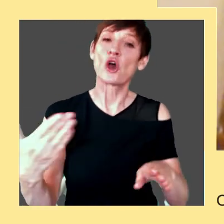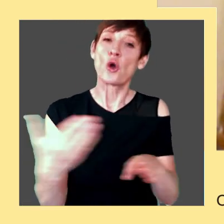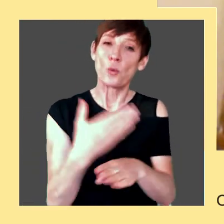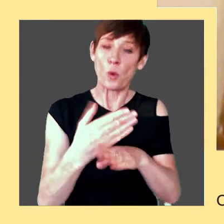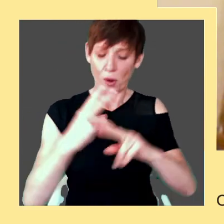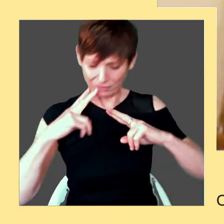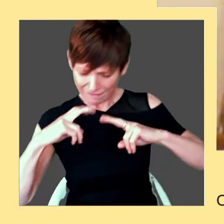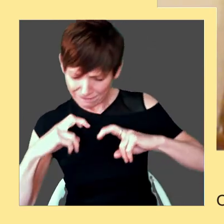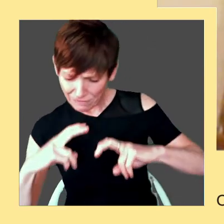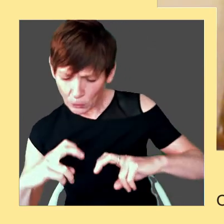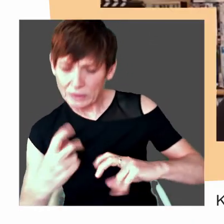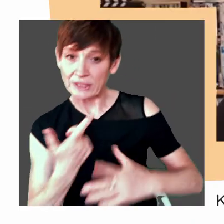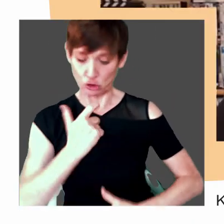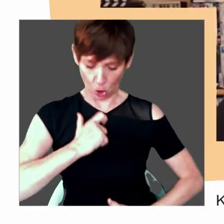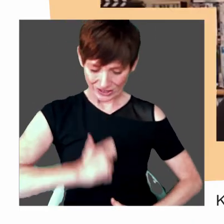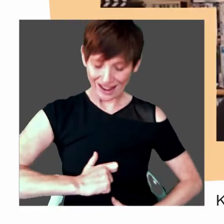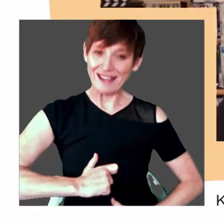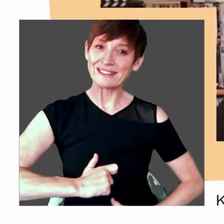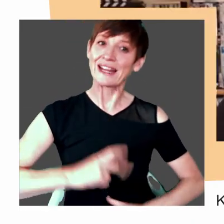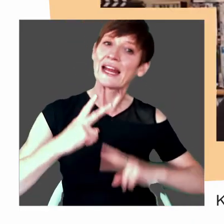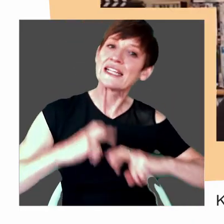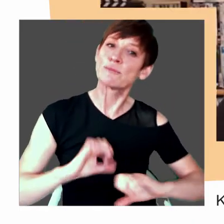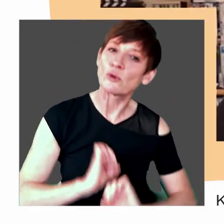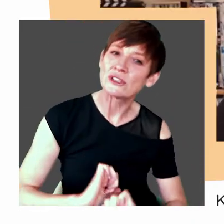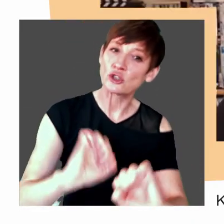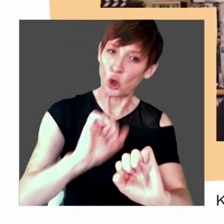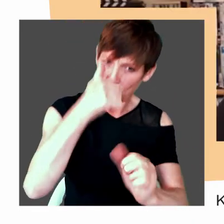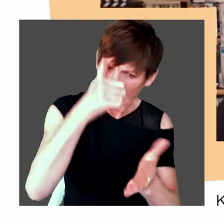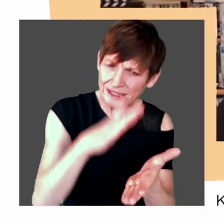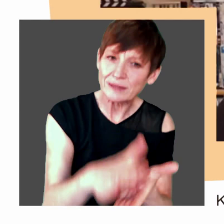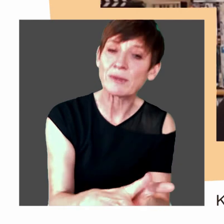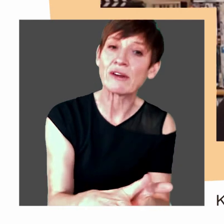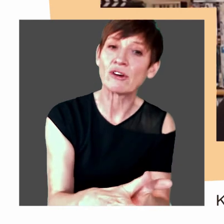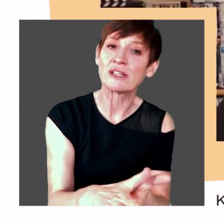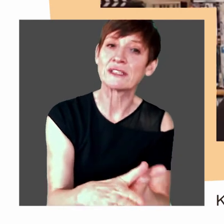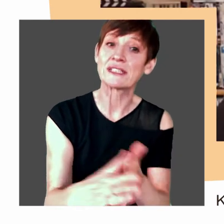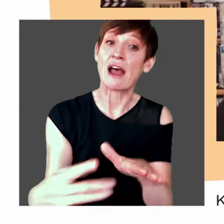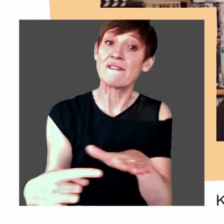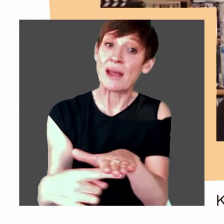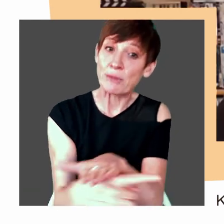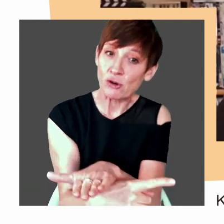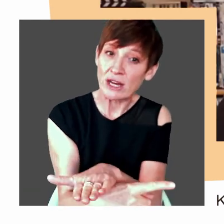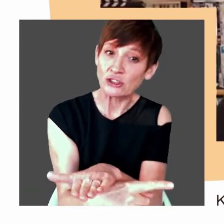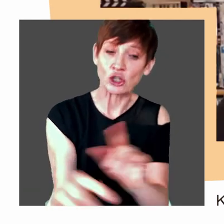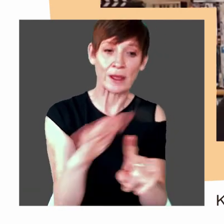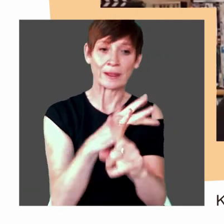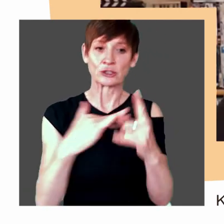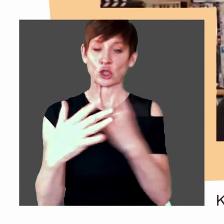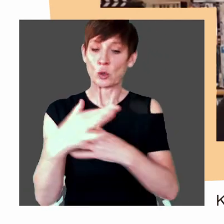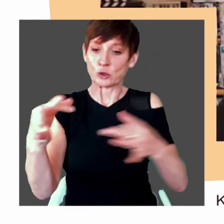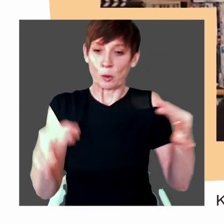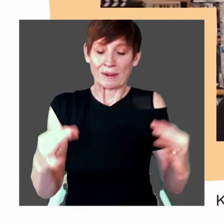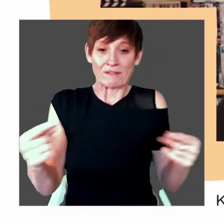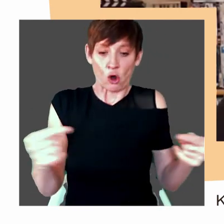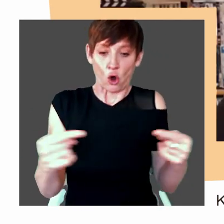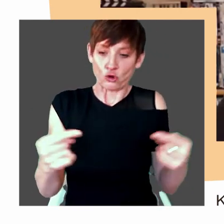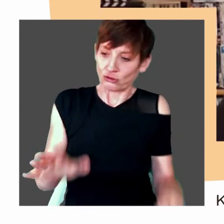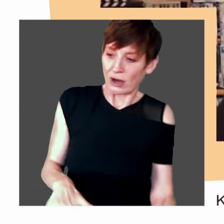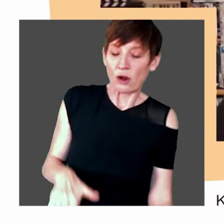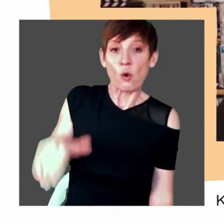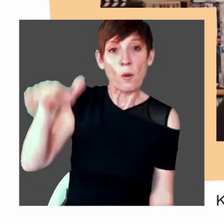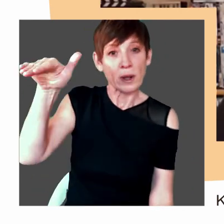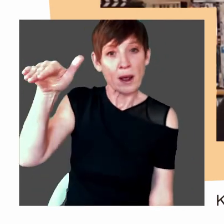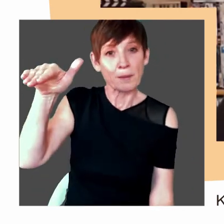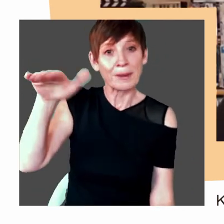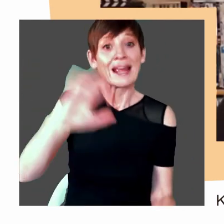and explores his own experiences of immigration and the social and political conflict that he experienced growing up. Since he